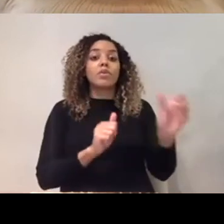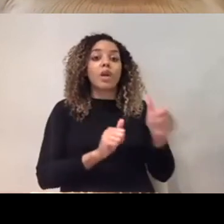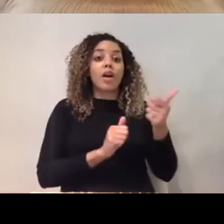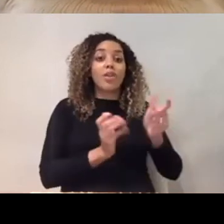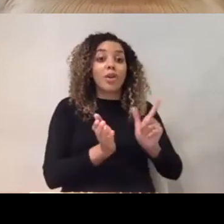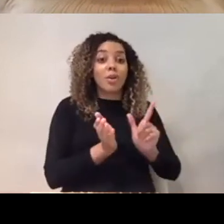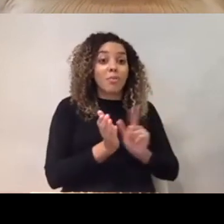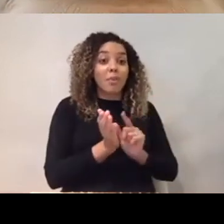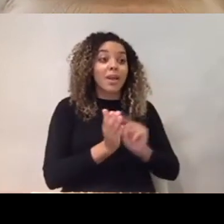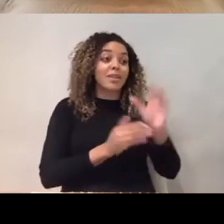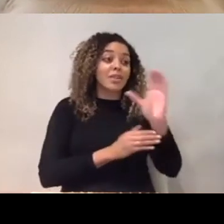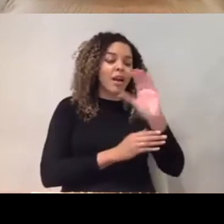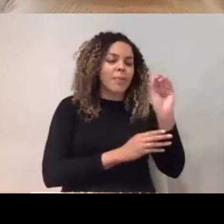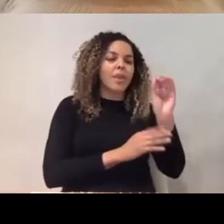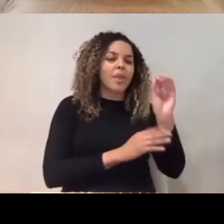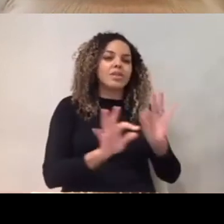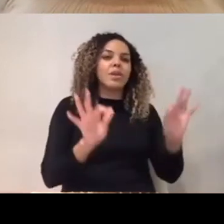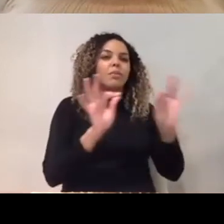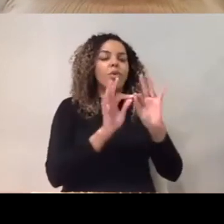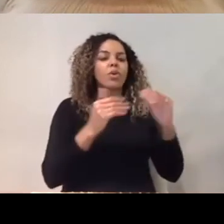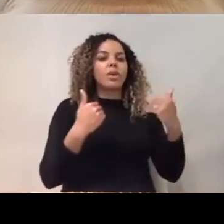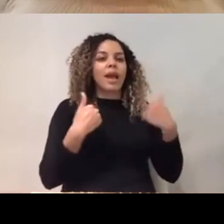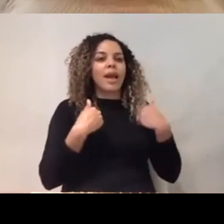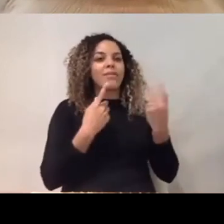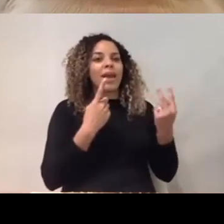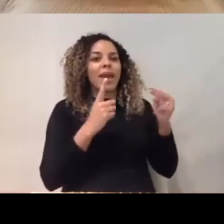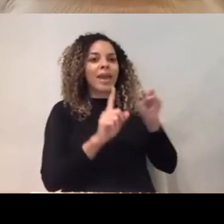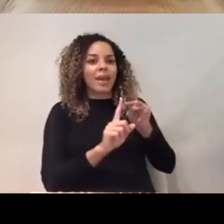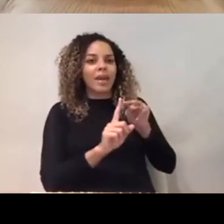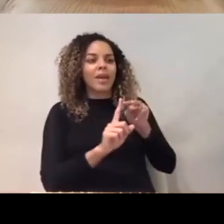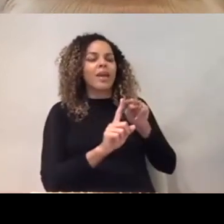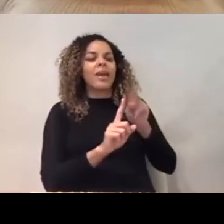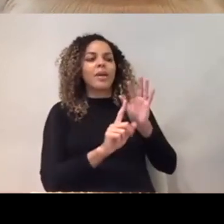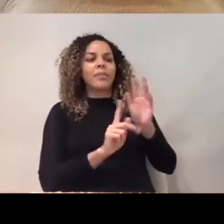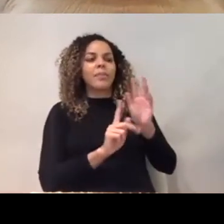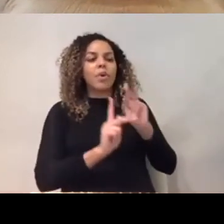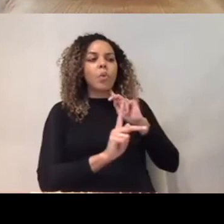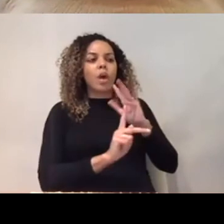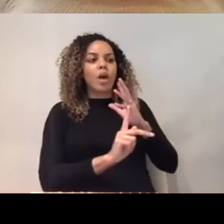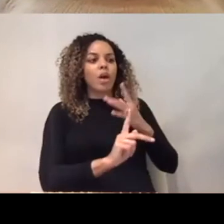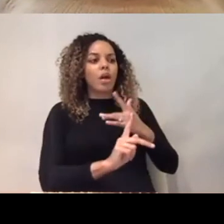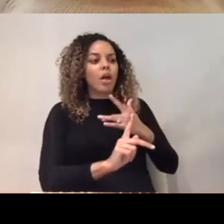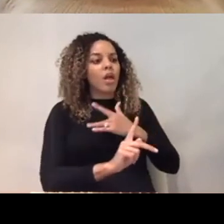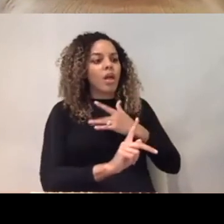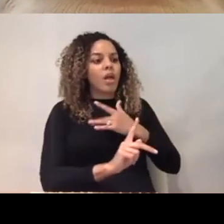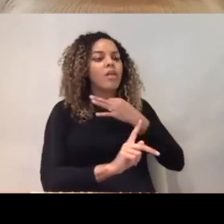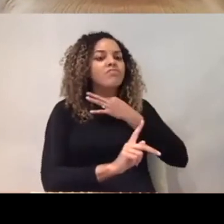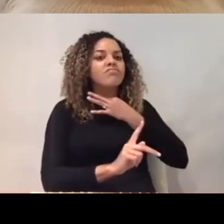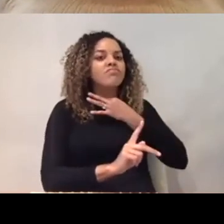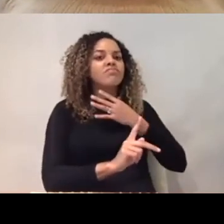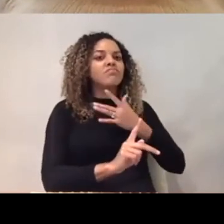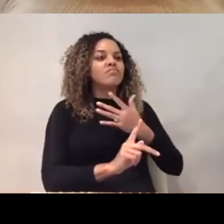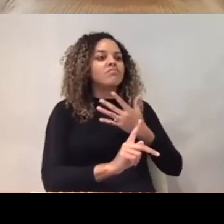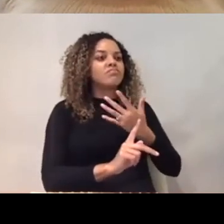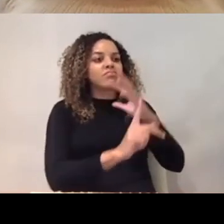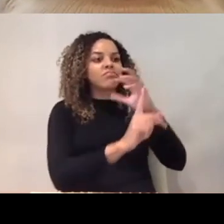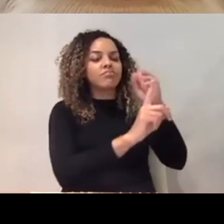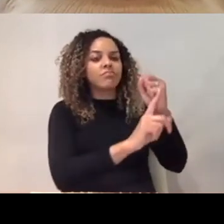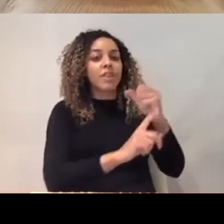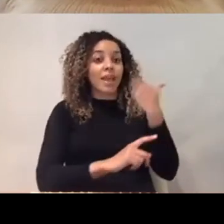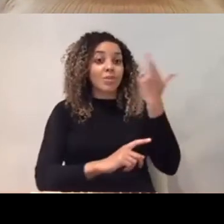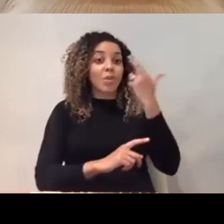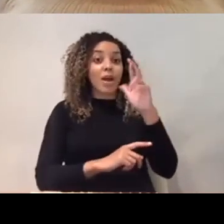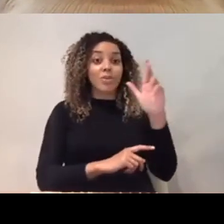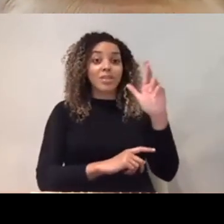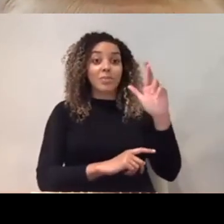find an angle that's going to grab people. And so I would say, talk to each other. And that's why respectability is so great, because it's